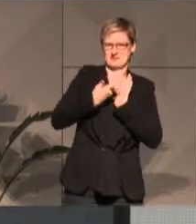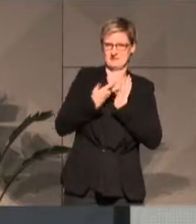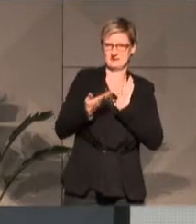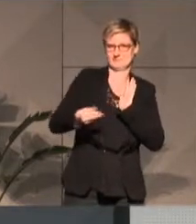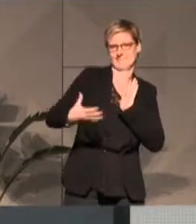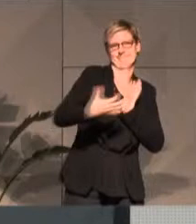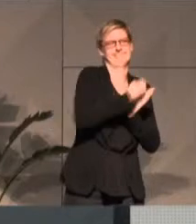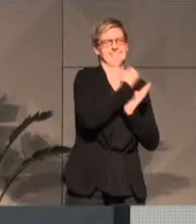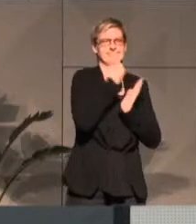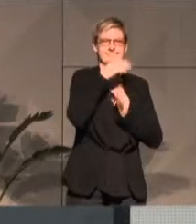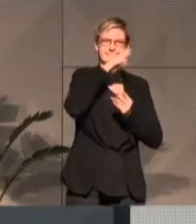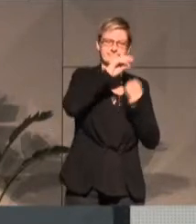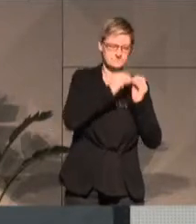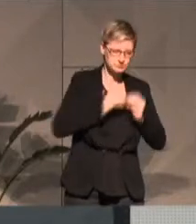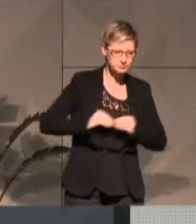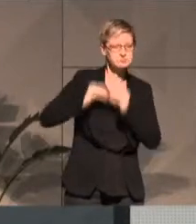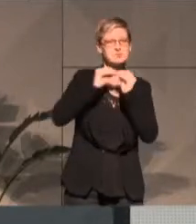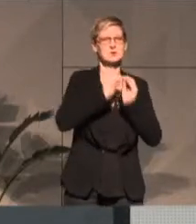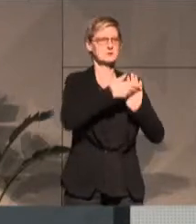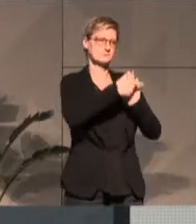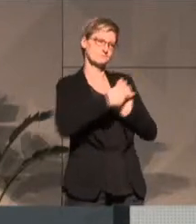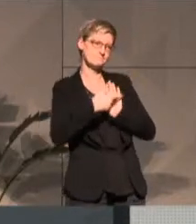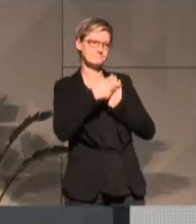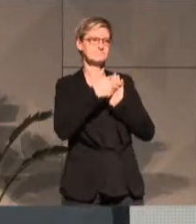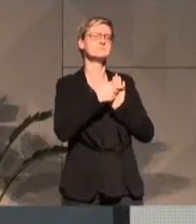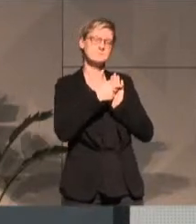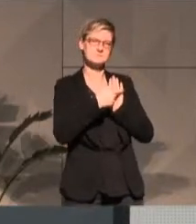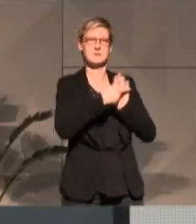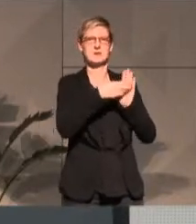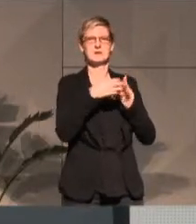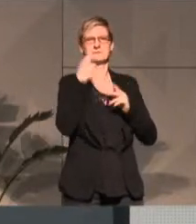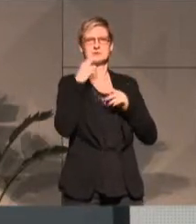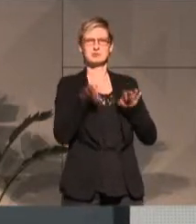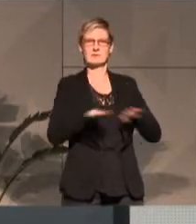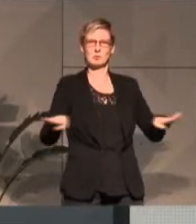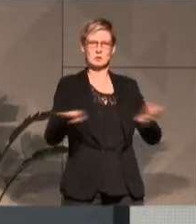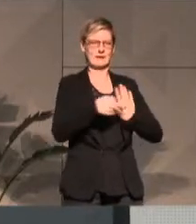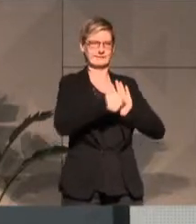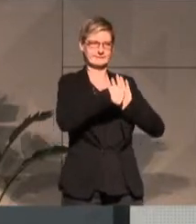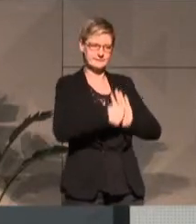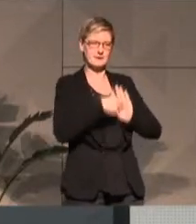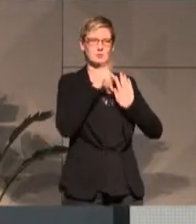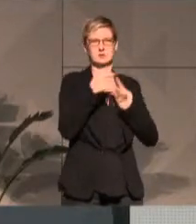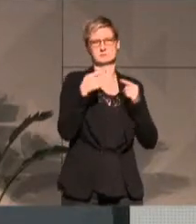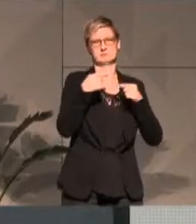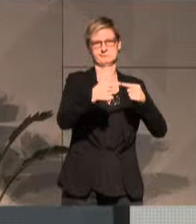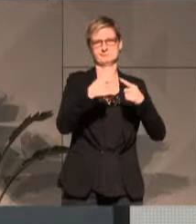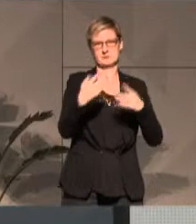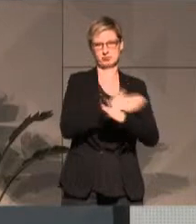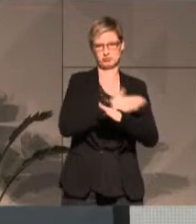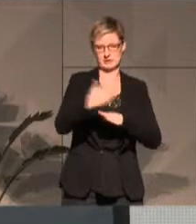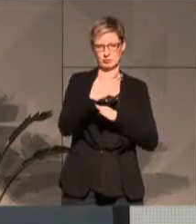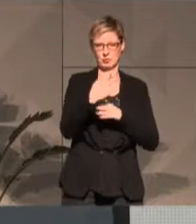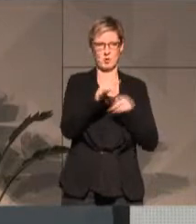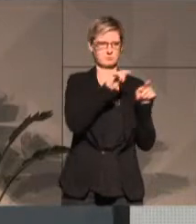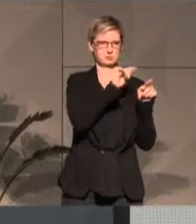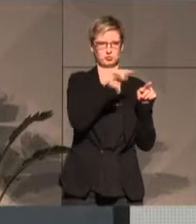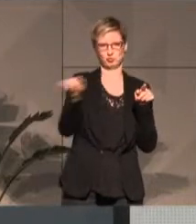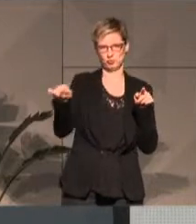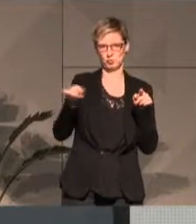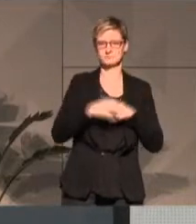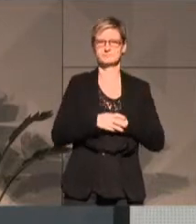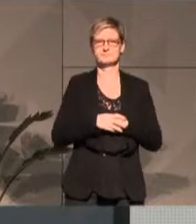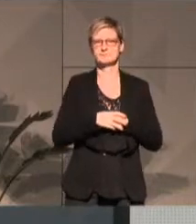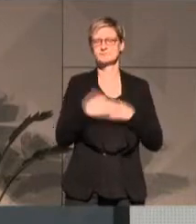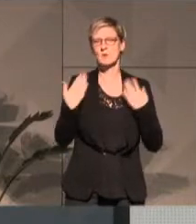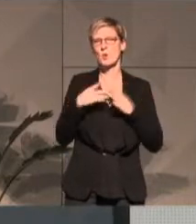a decision today which will really put climate protection on a sound